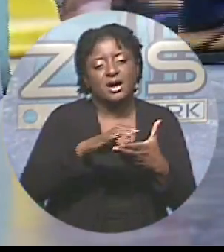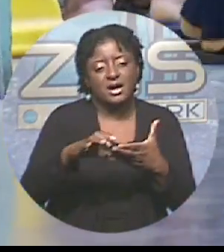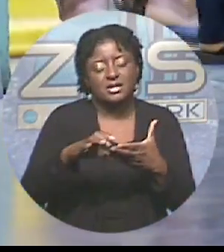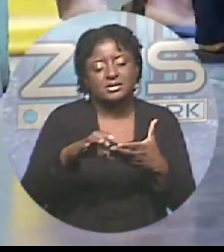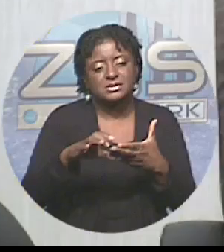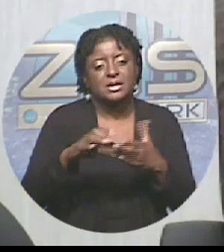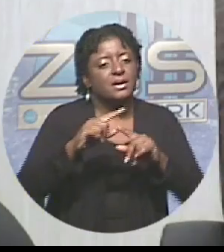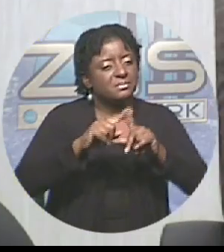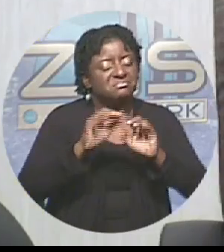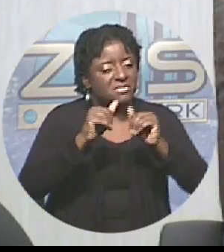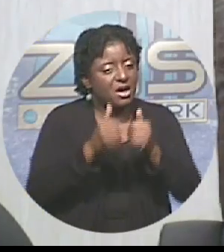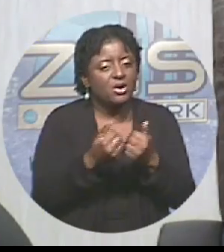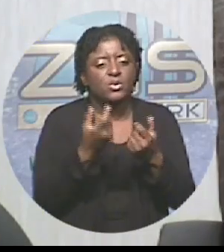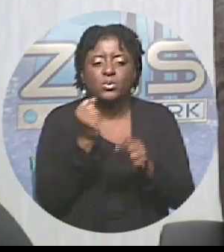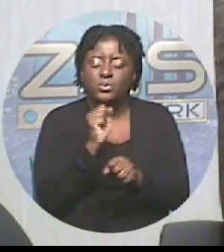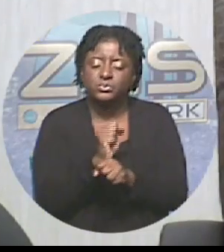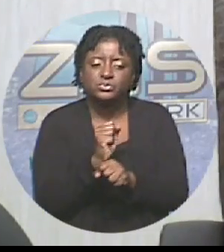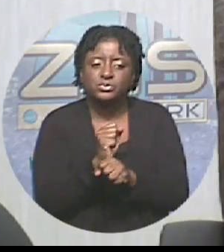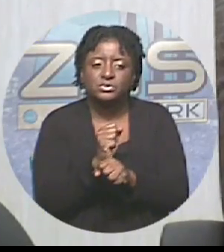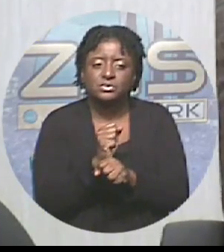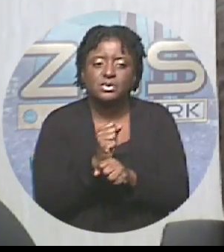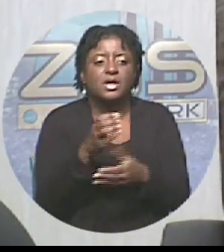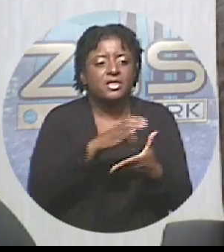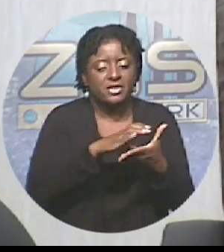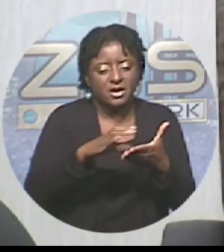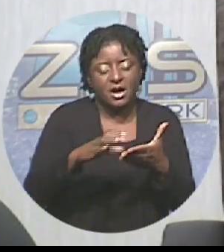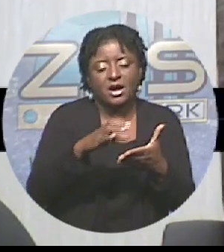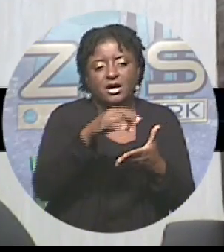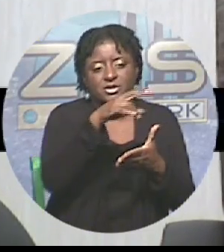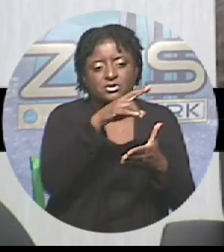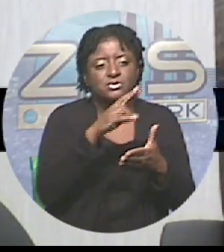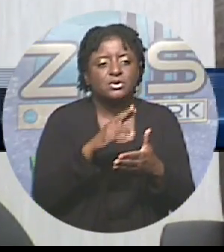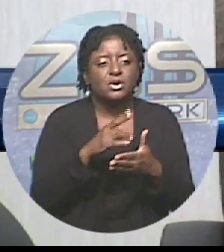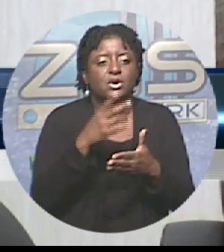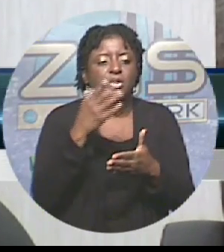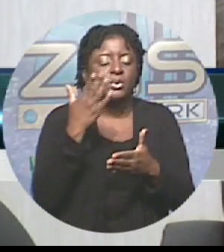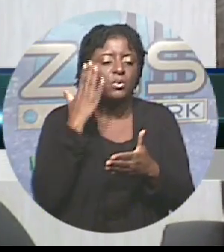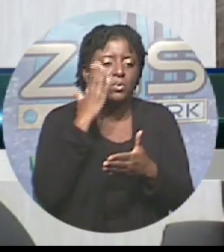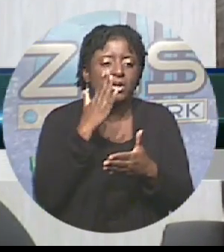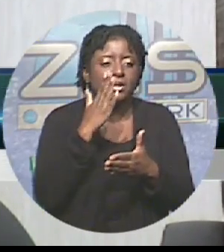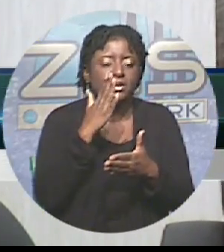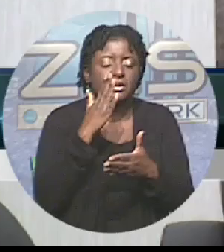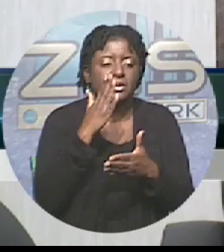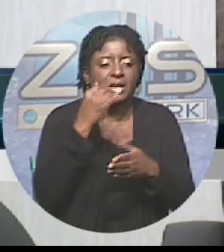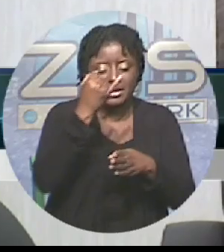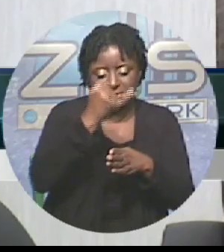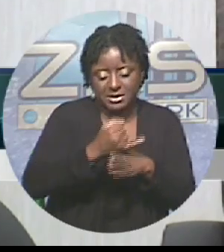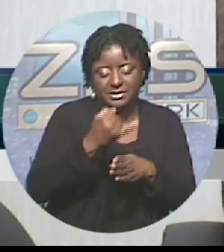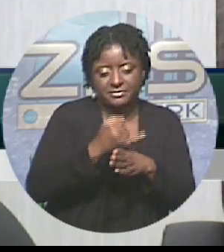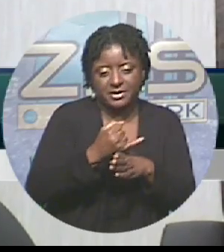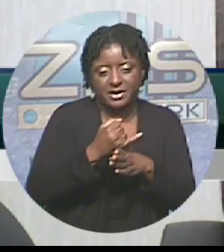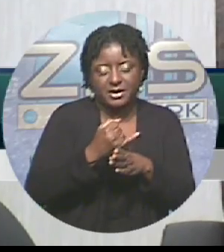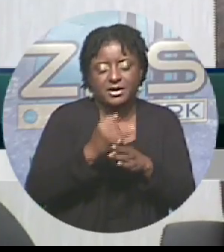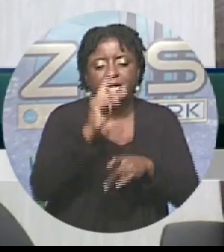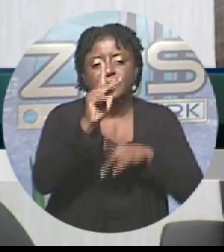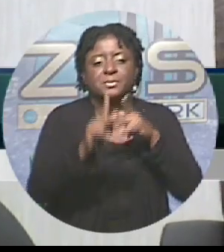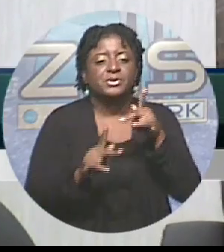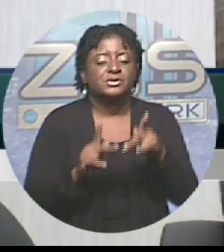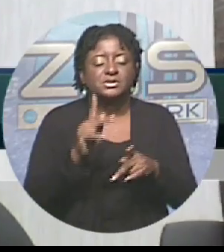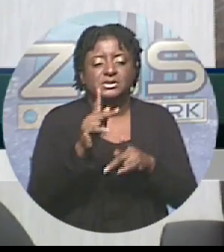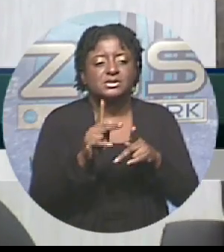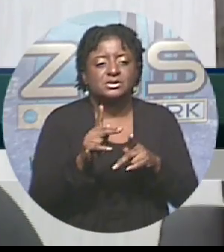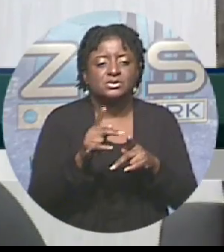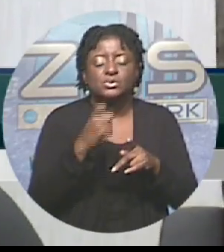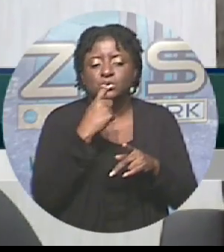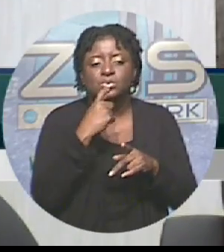will it work? The card is really what is going to be used to identify those persons eligible for